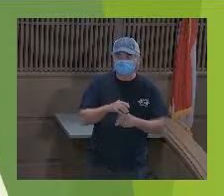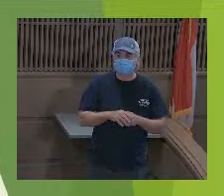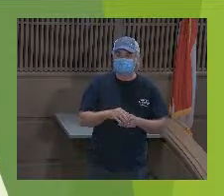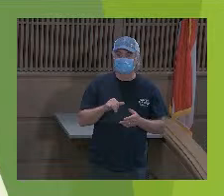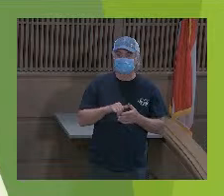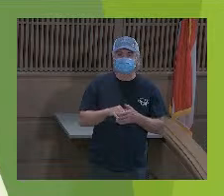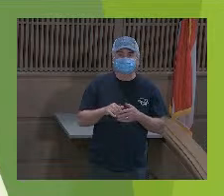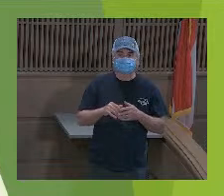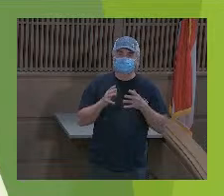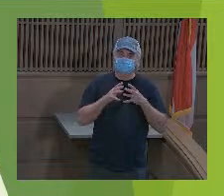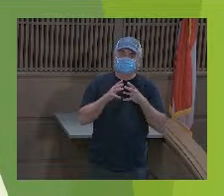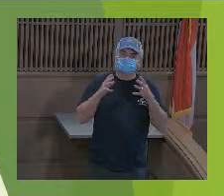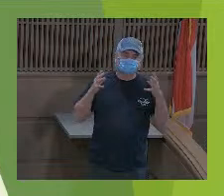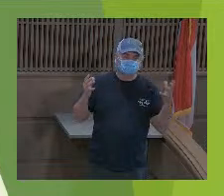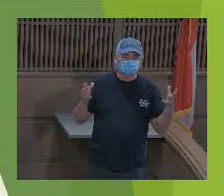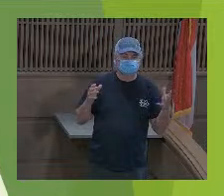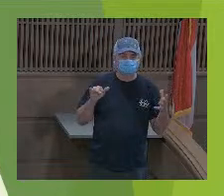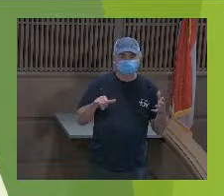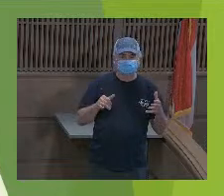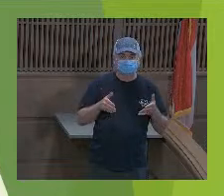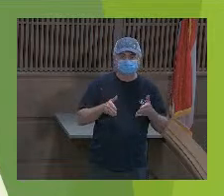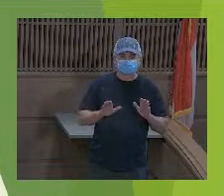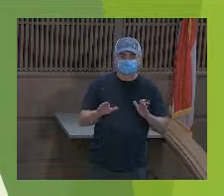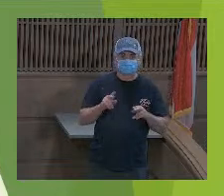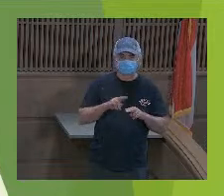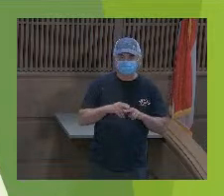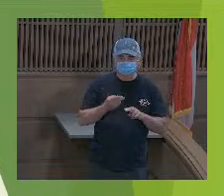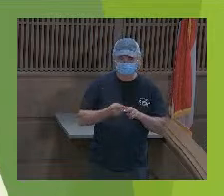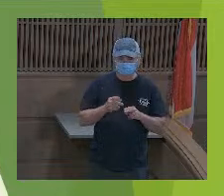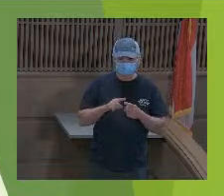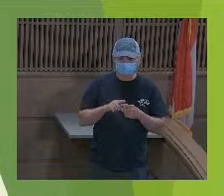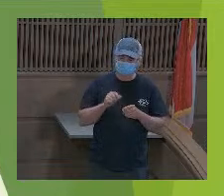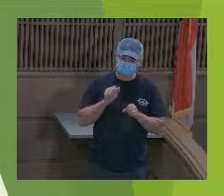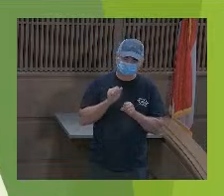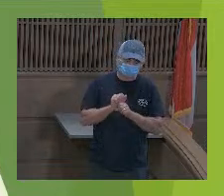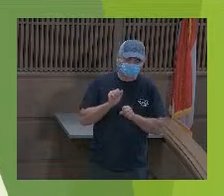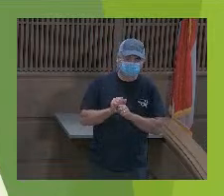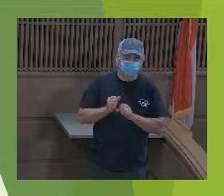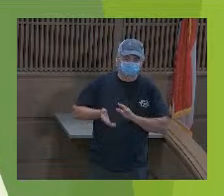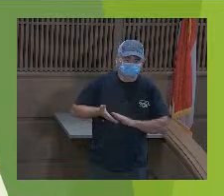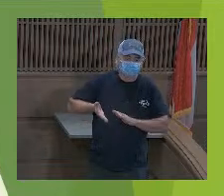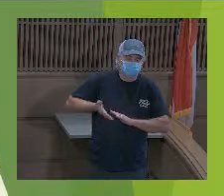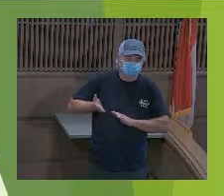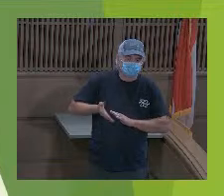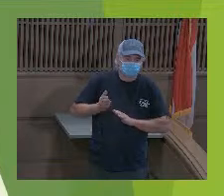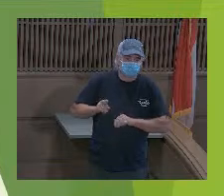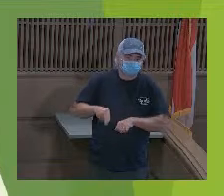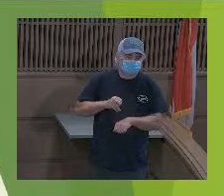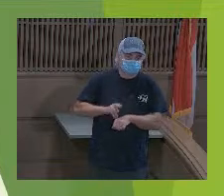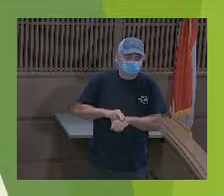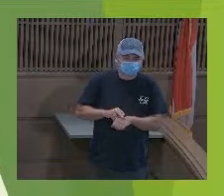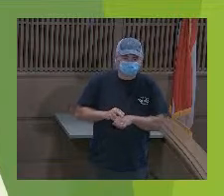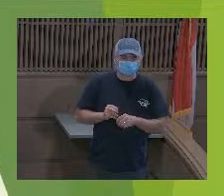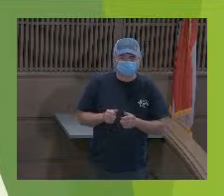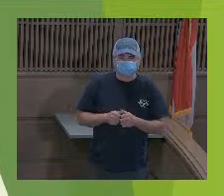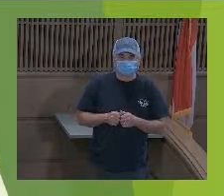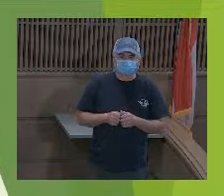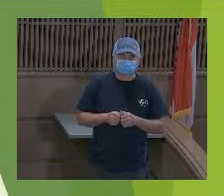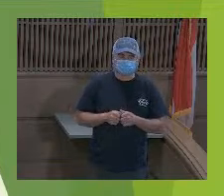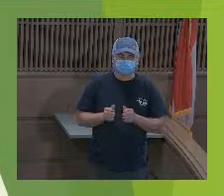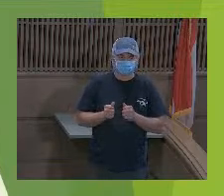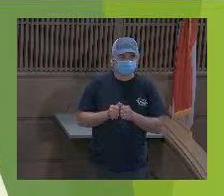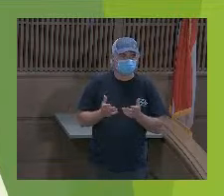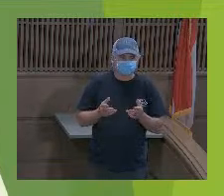the number that would allow the hospital to continue to operate with any degree of